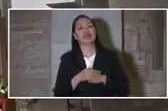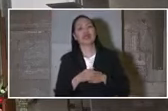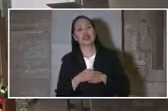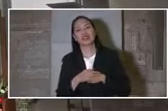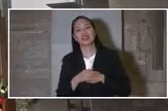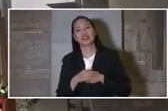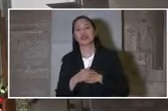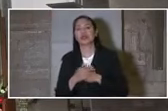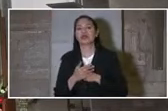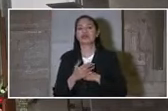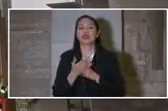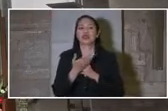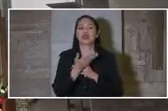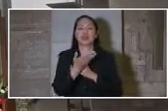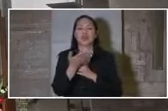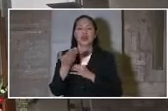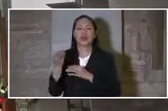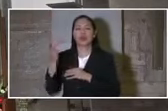makakamtan. At